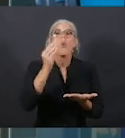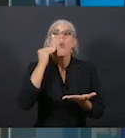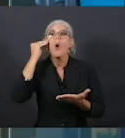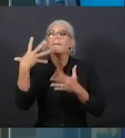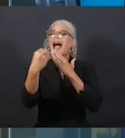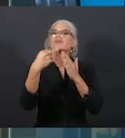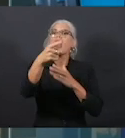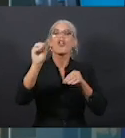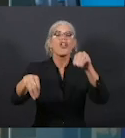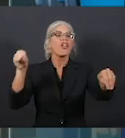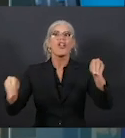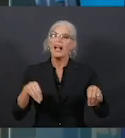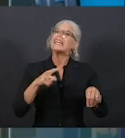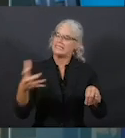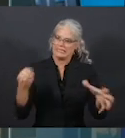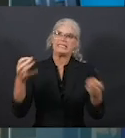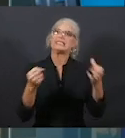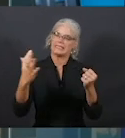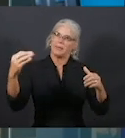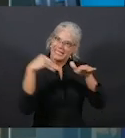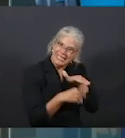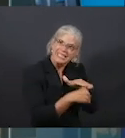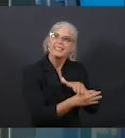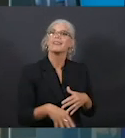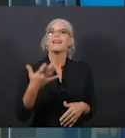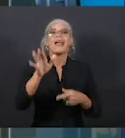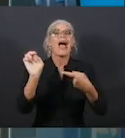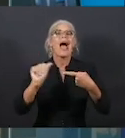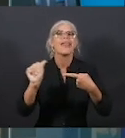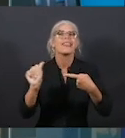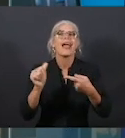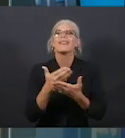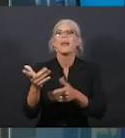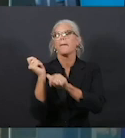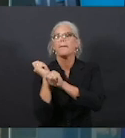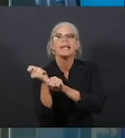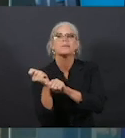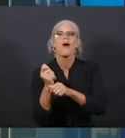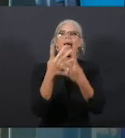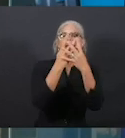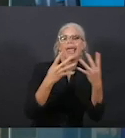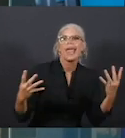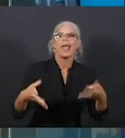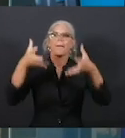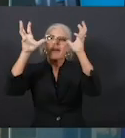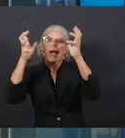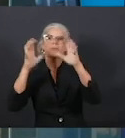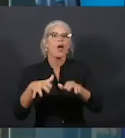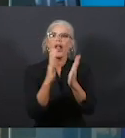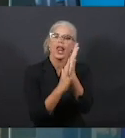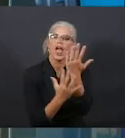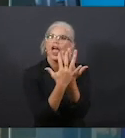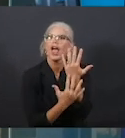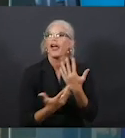them inside now. We've got a lot of athletic equipment. We got baseballs and bats and gloves and stuff. And for our front porch,